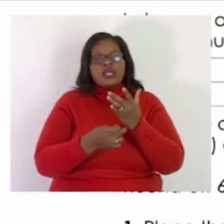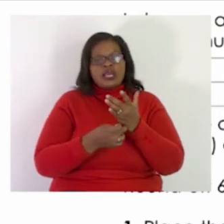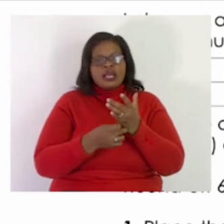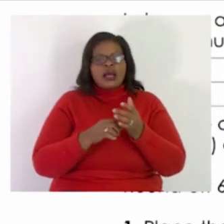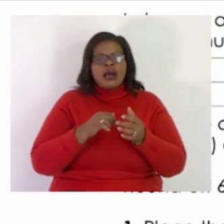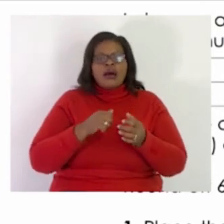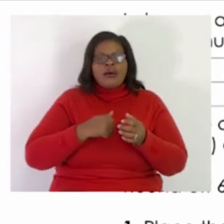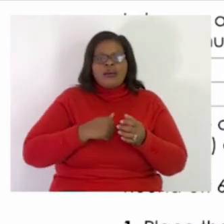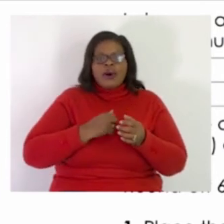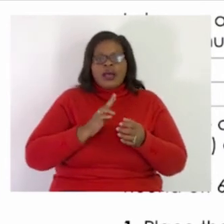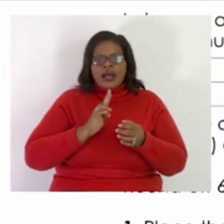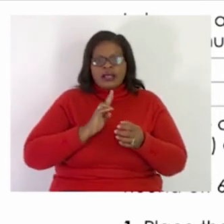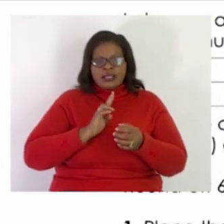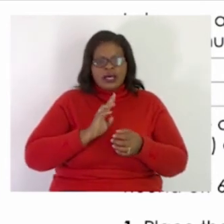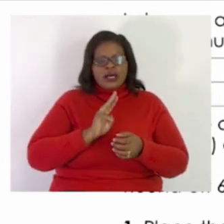be